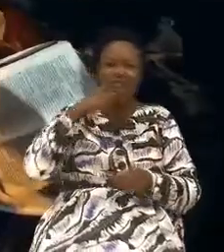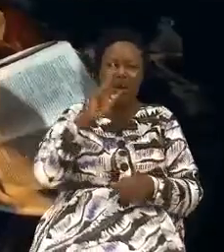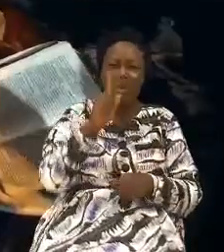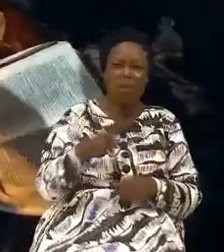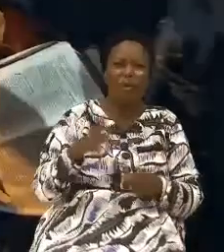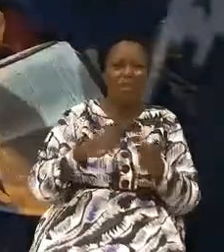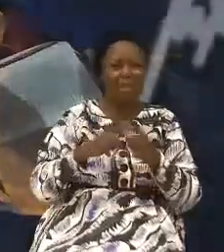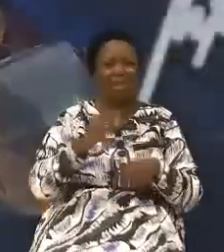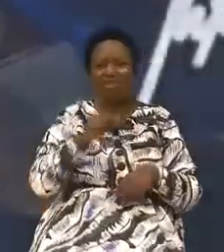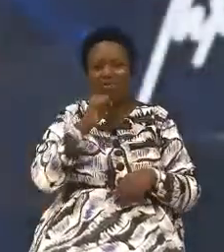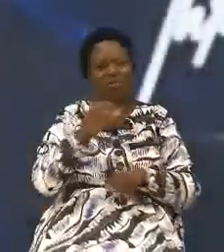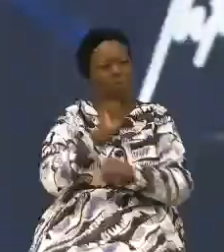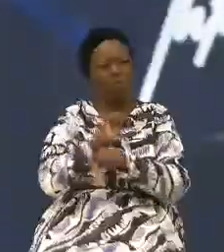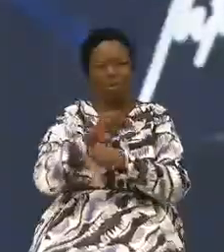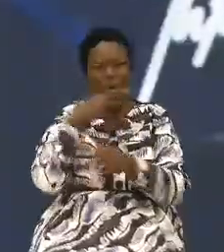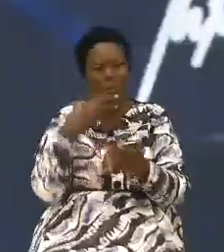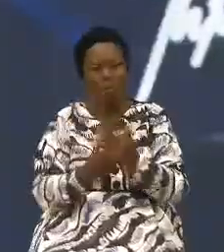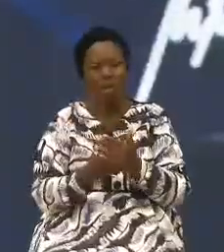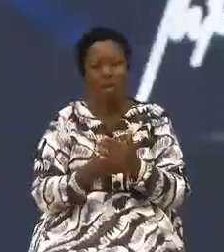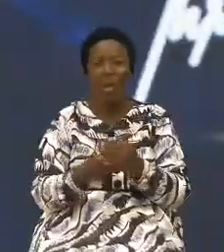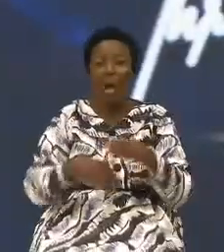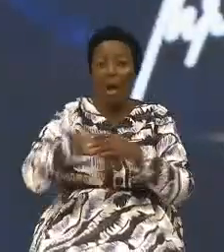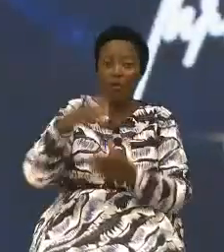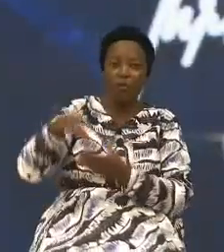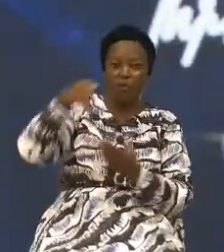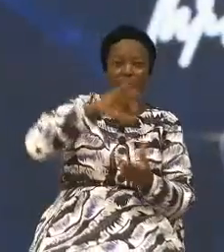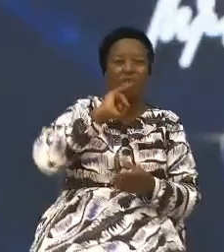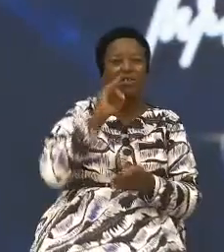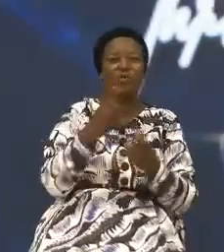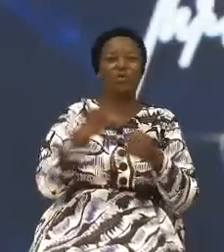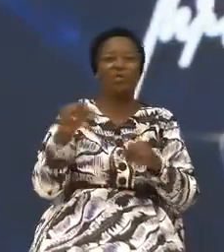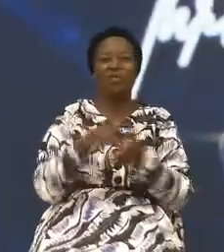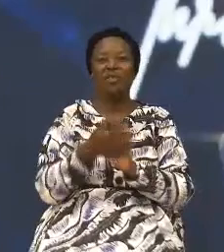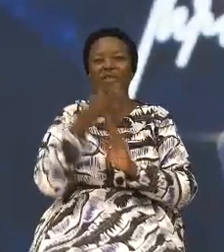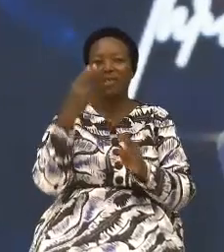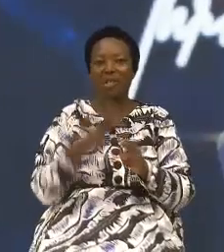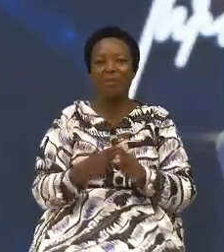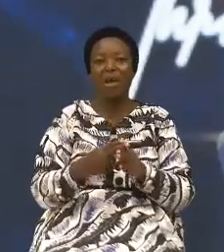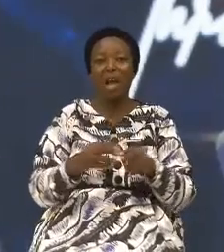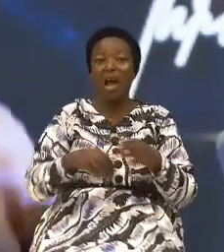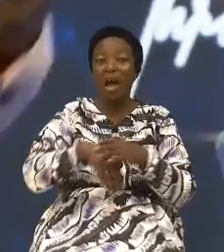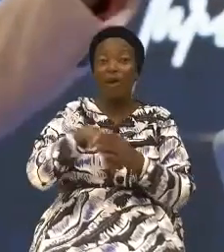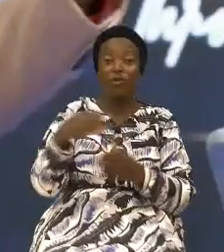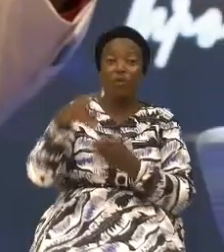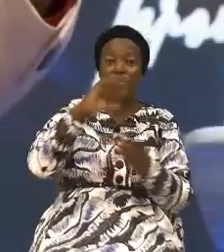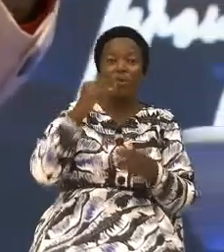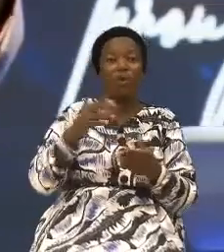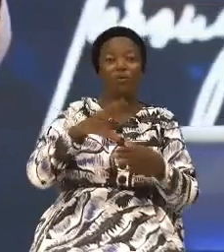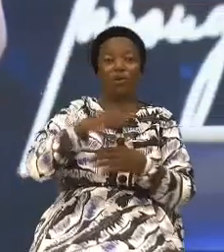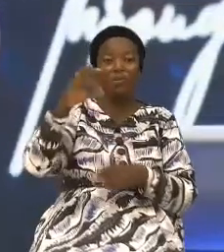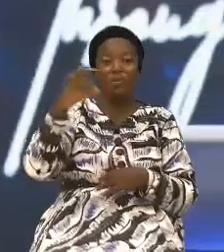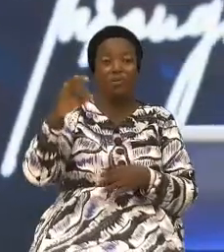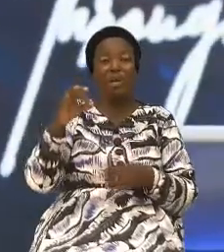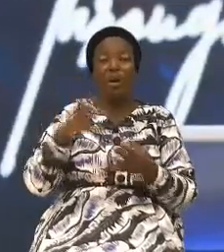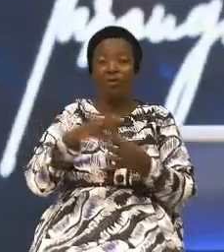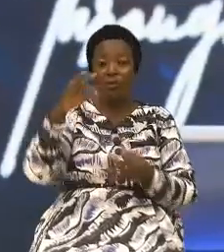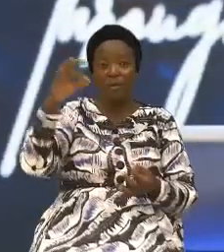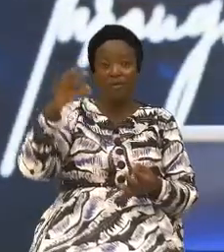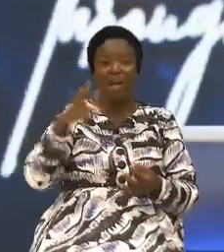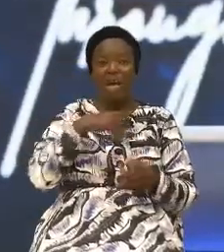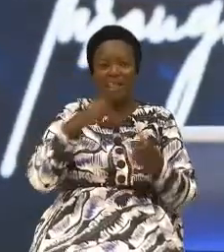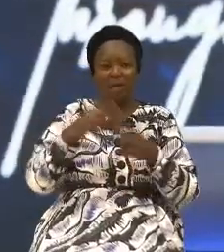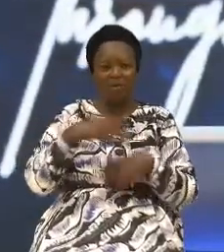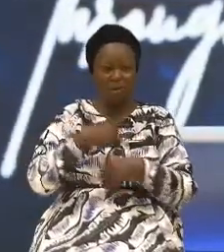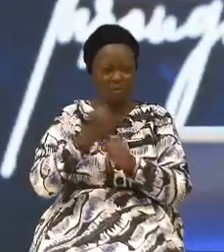function. Outpouring is coming. Outpouring of spirit. And it will make you